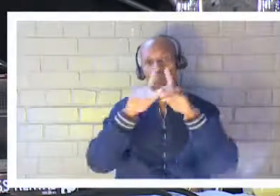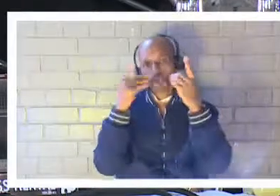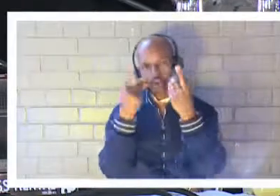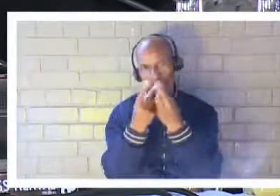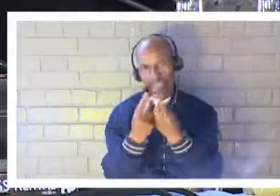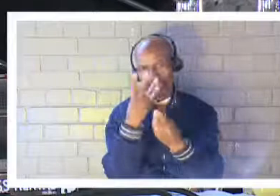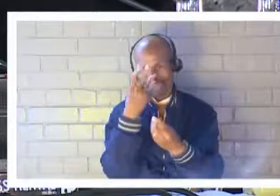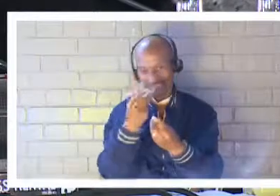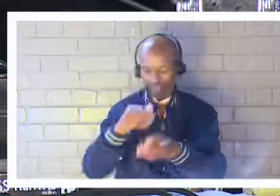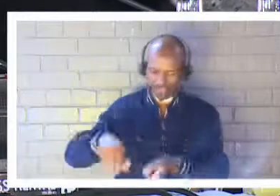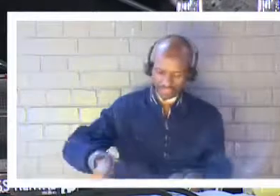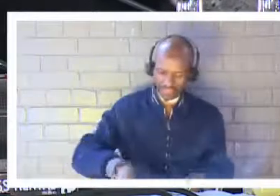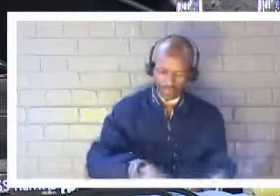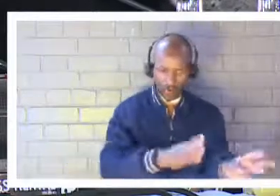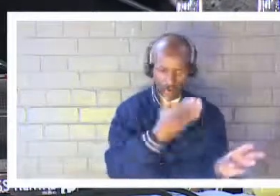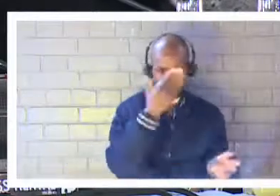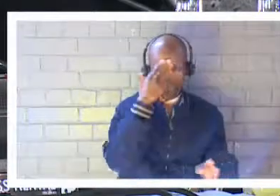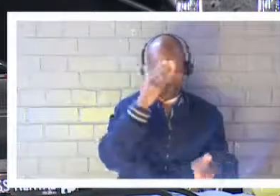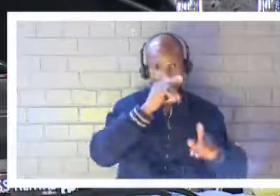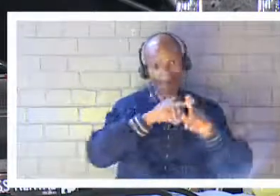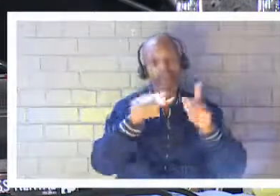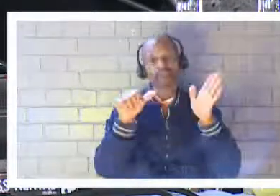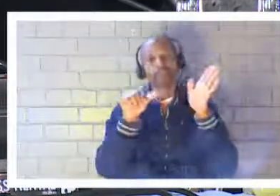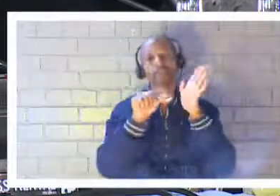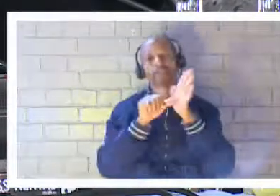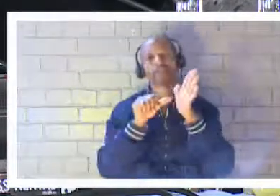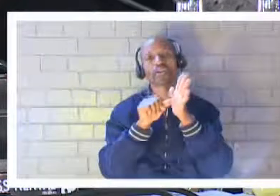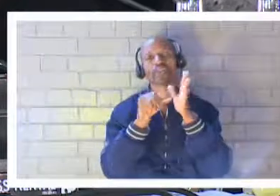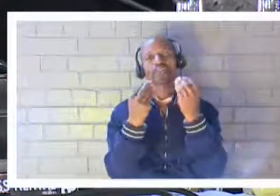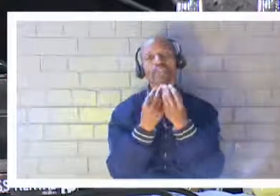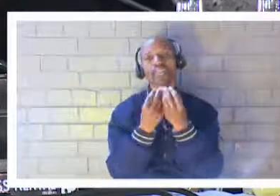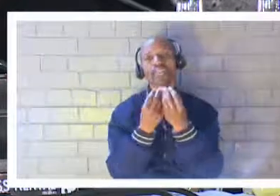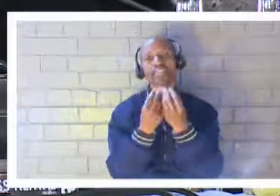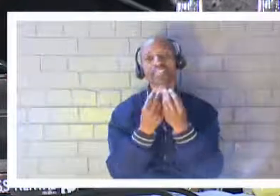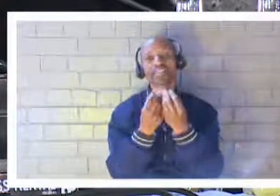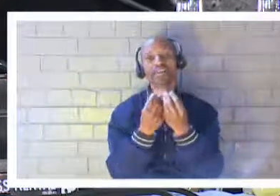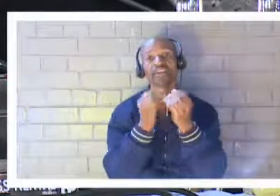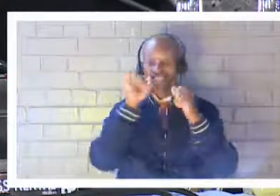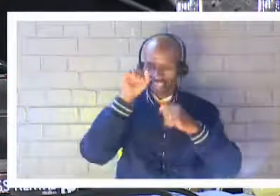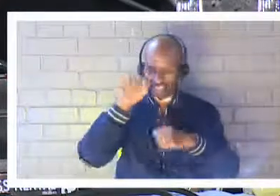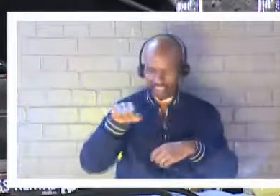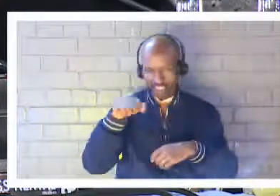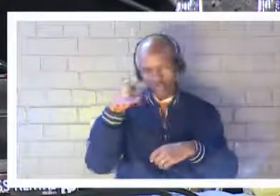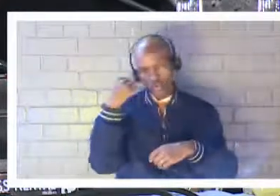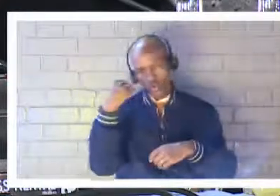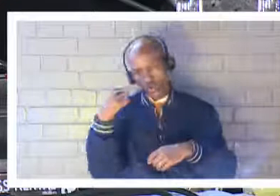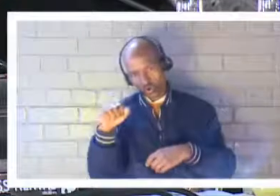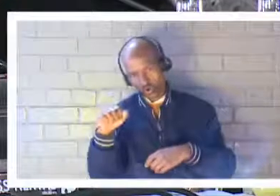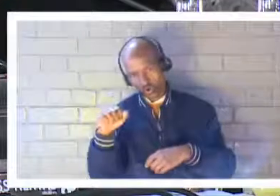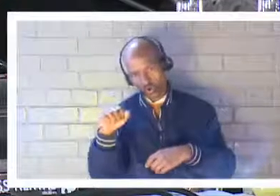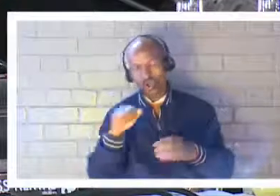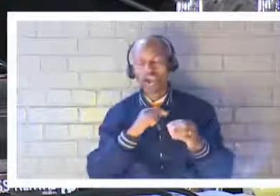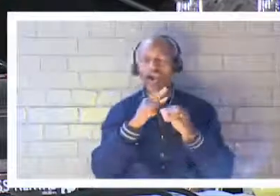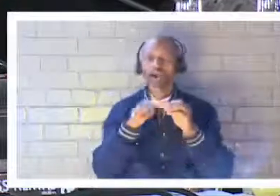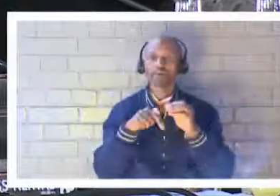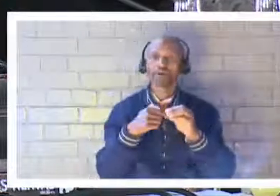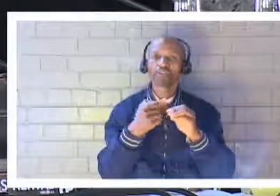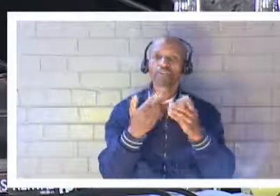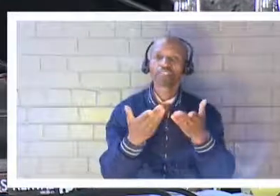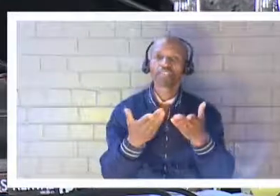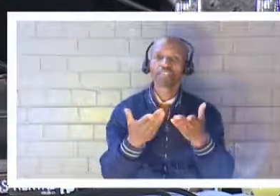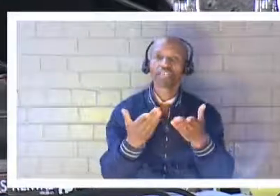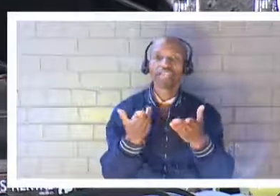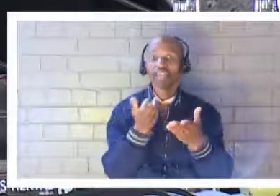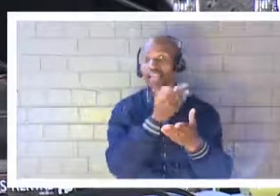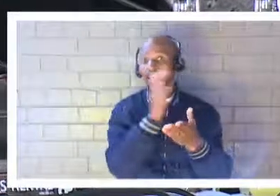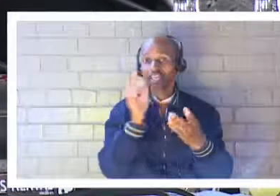way forward out of it. But important as well is that whether yes or no, in terms of